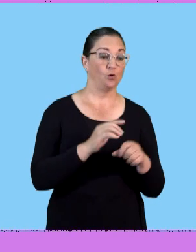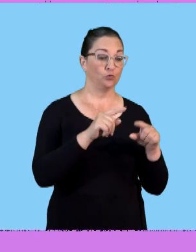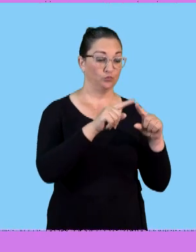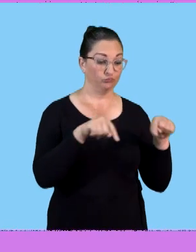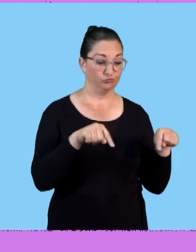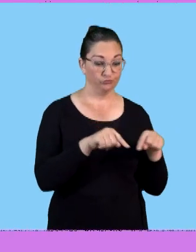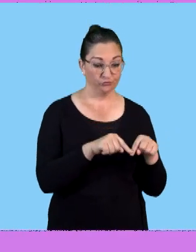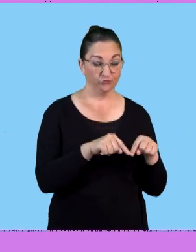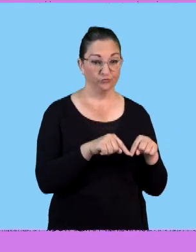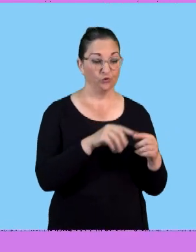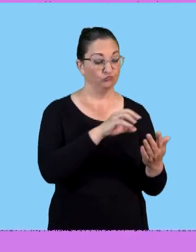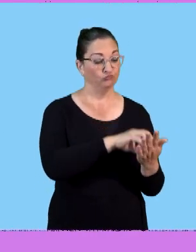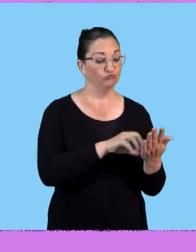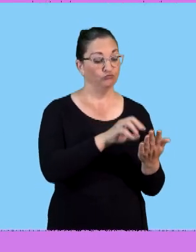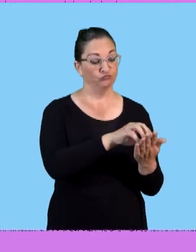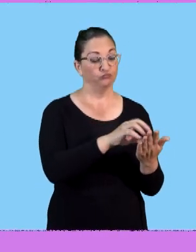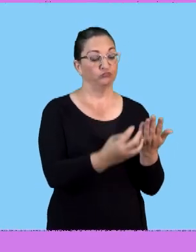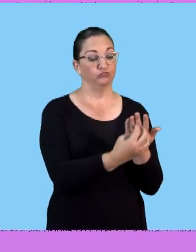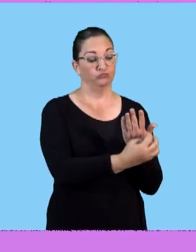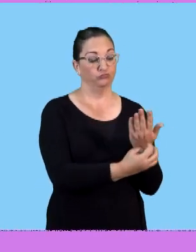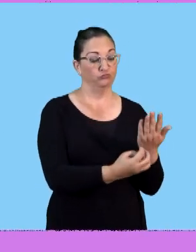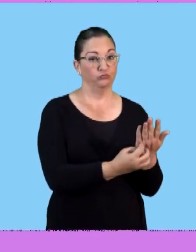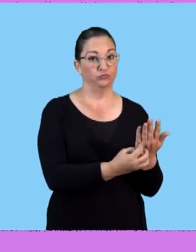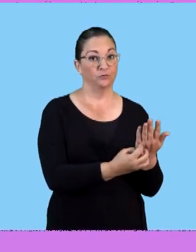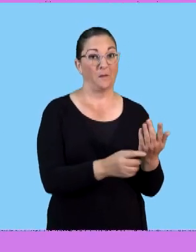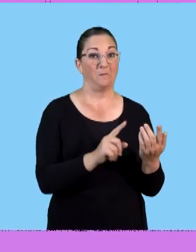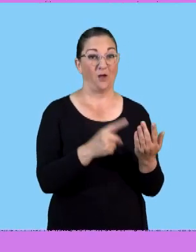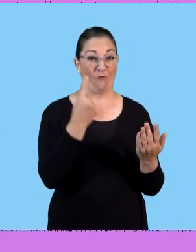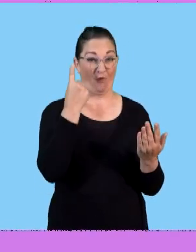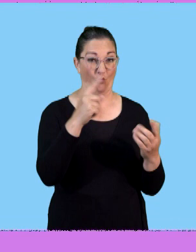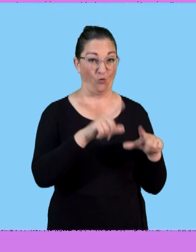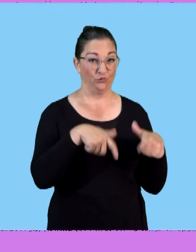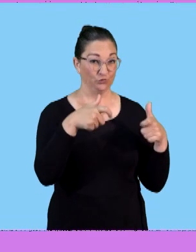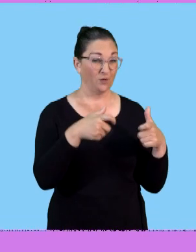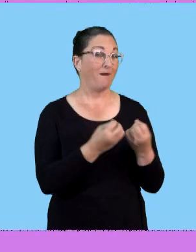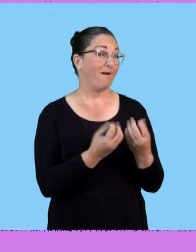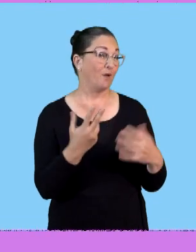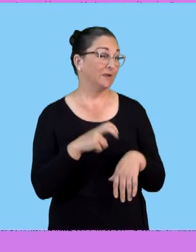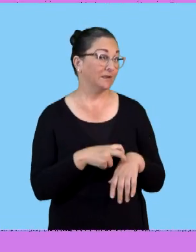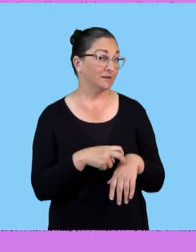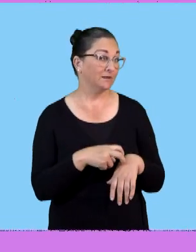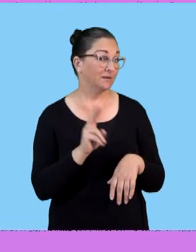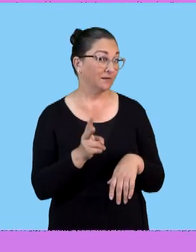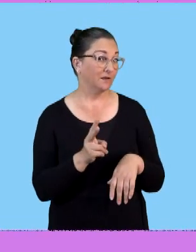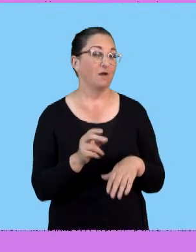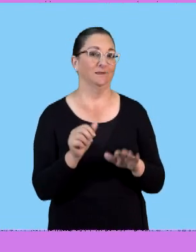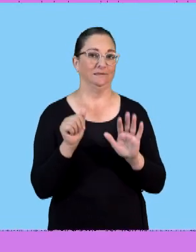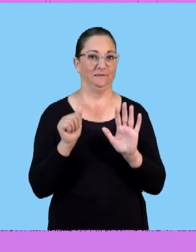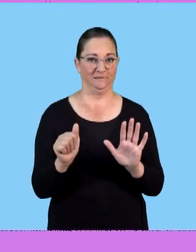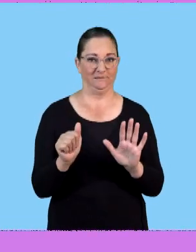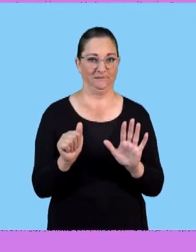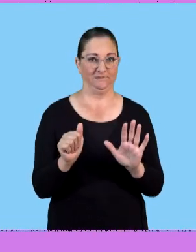area of the triangular shapes needed to decorate one stocking. How many triangles do we have in